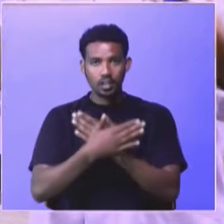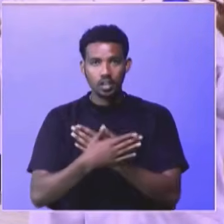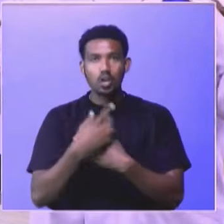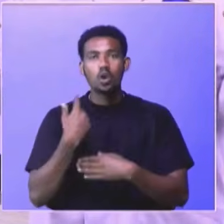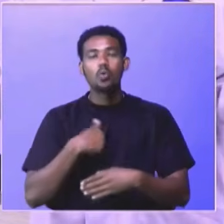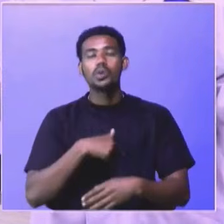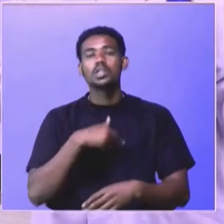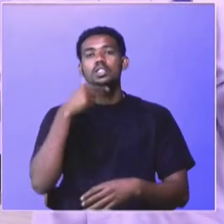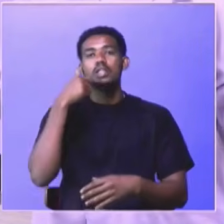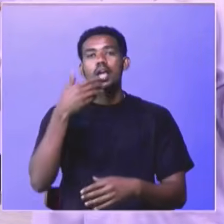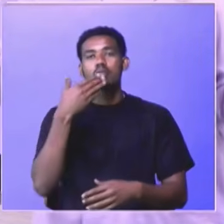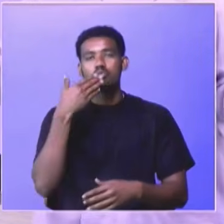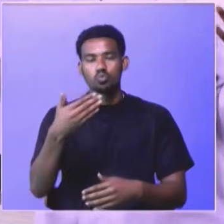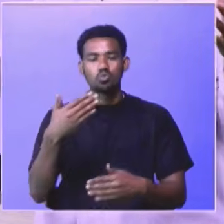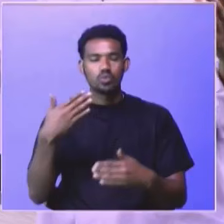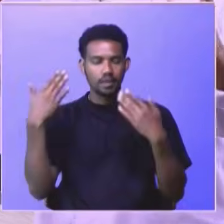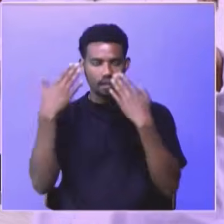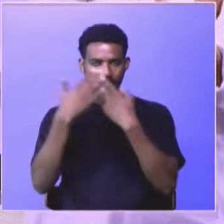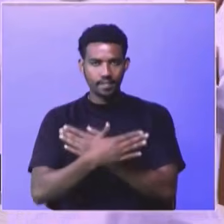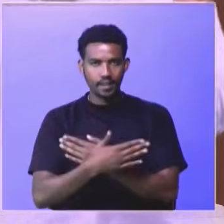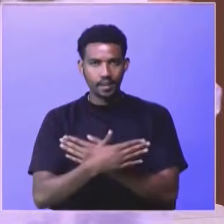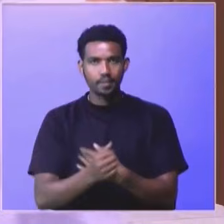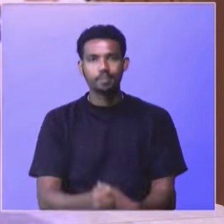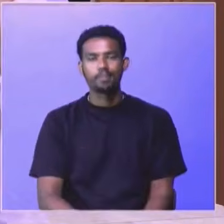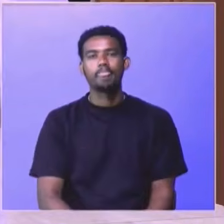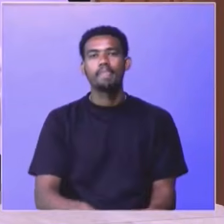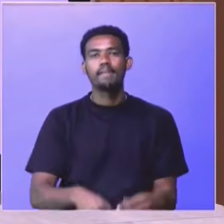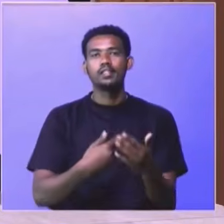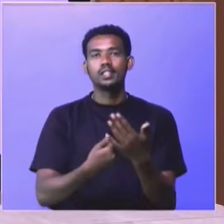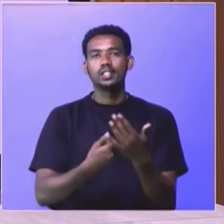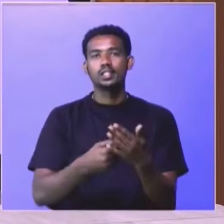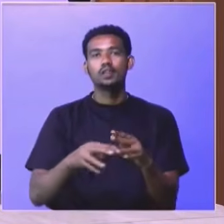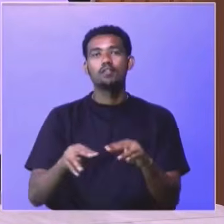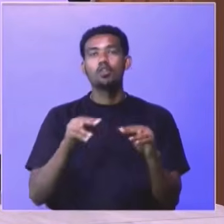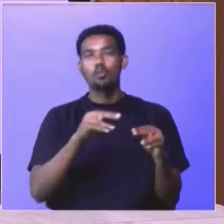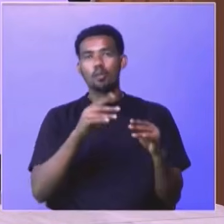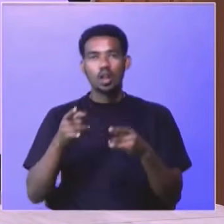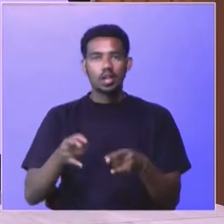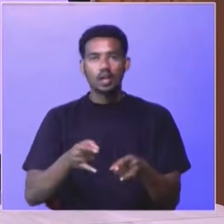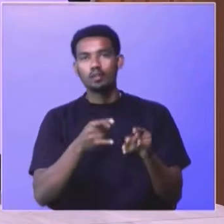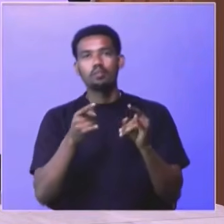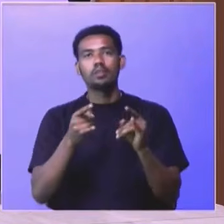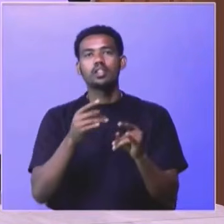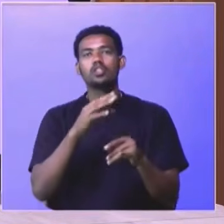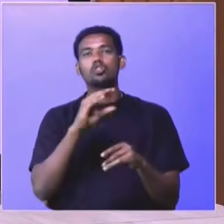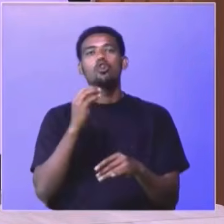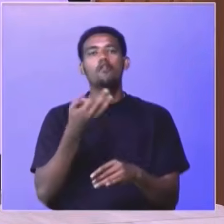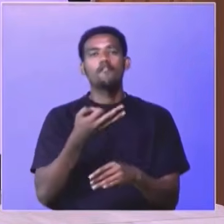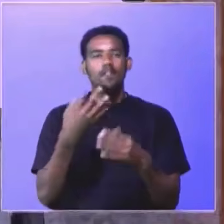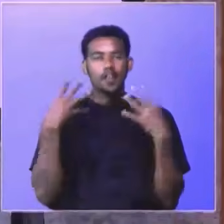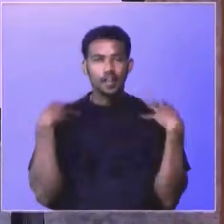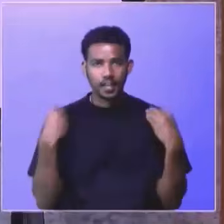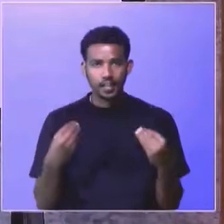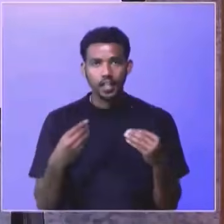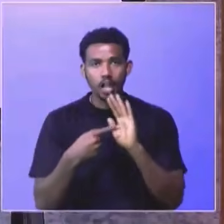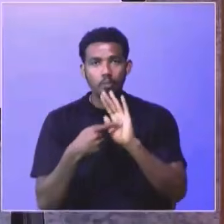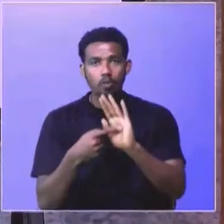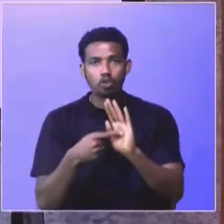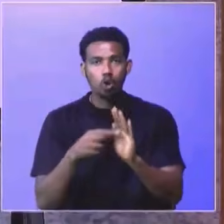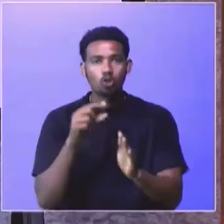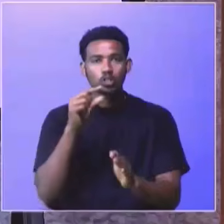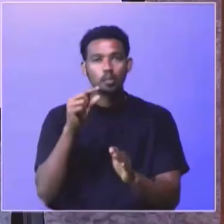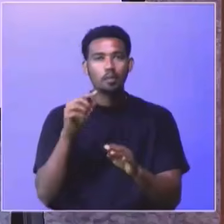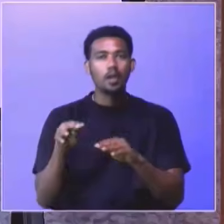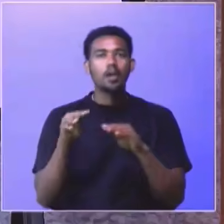say good evening. So this is the formal method of greeting. Students, let me show you some